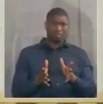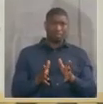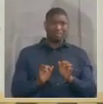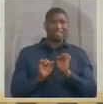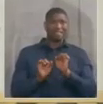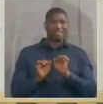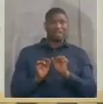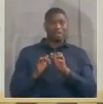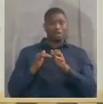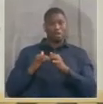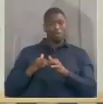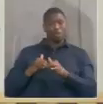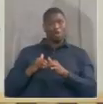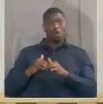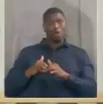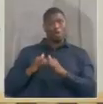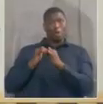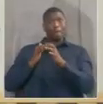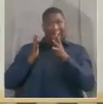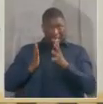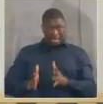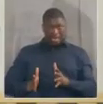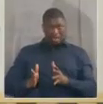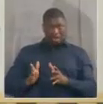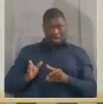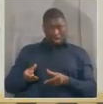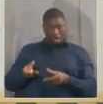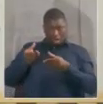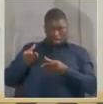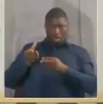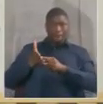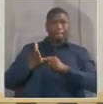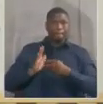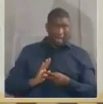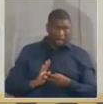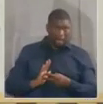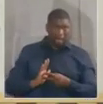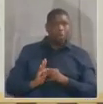the compiler of the plan, because this was the plan,